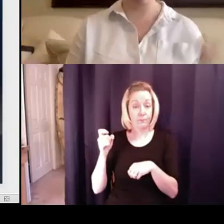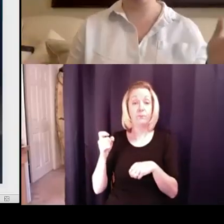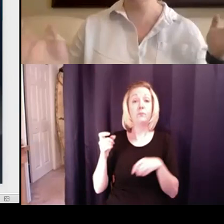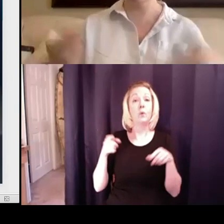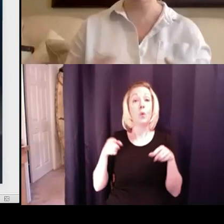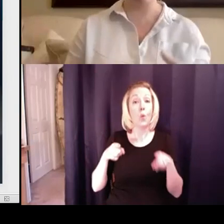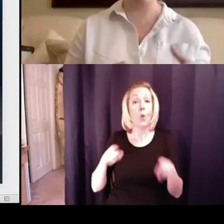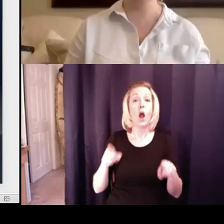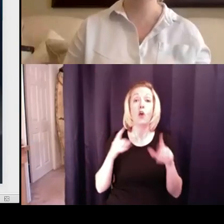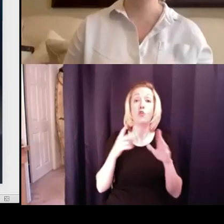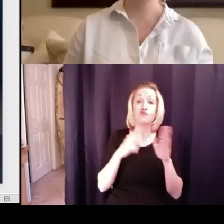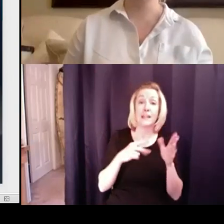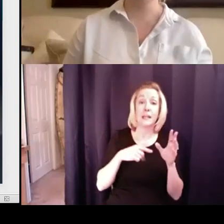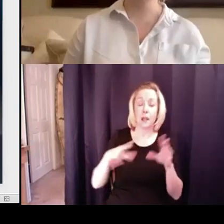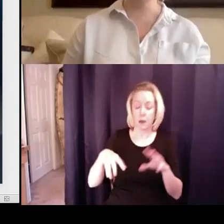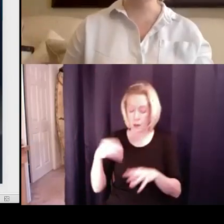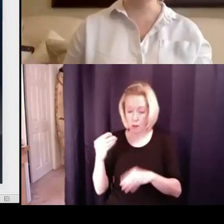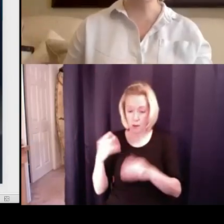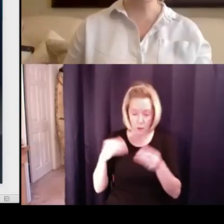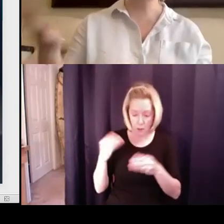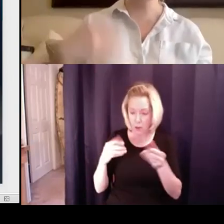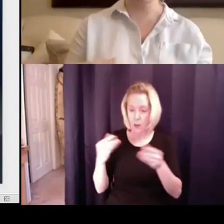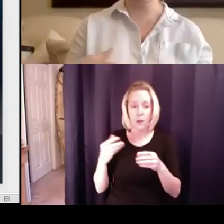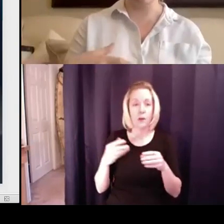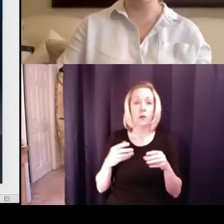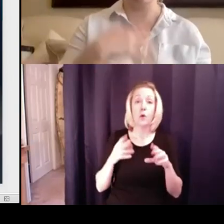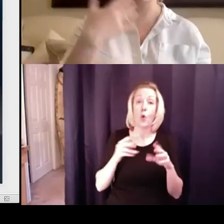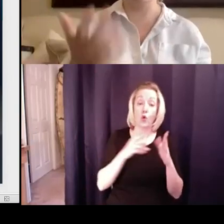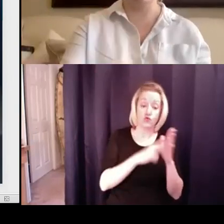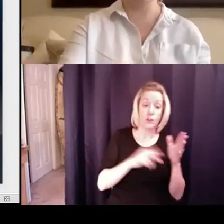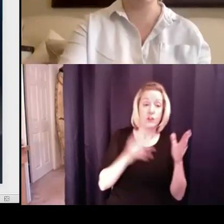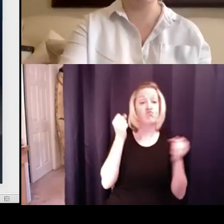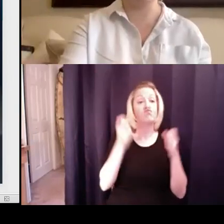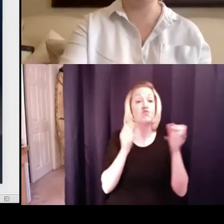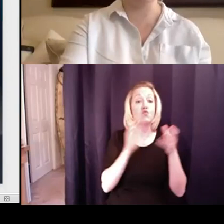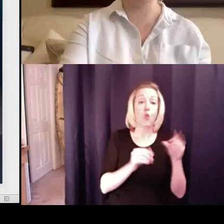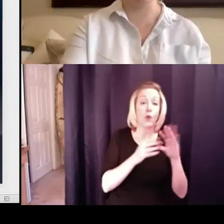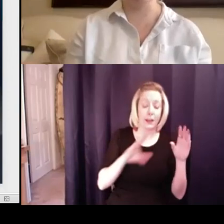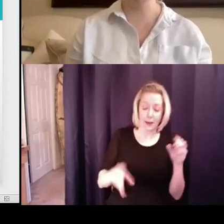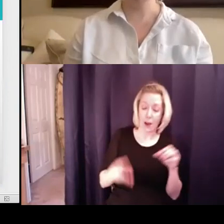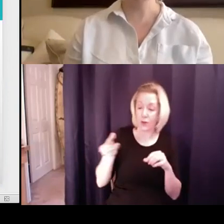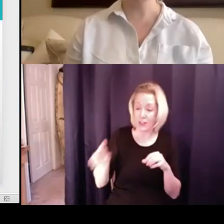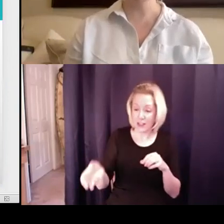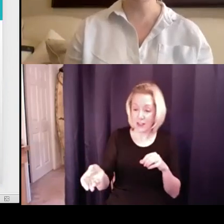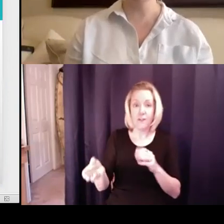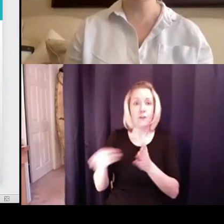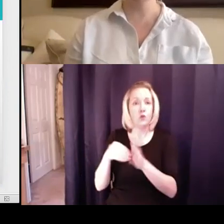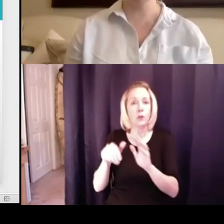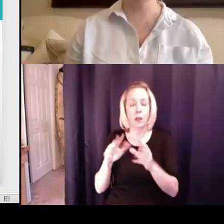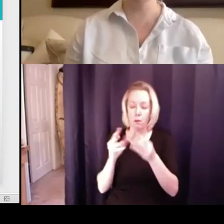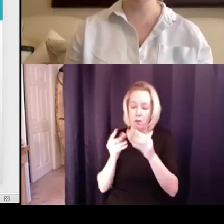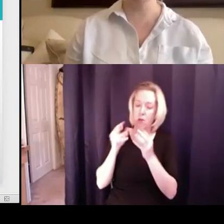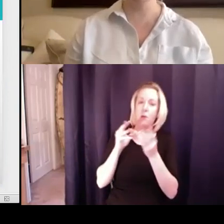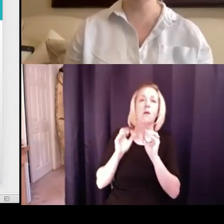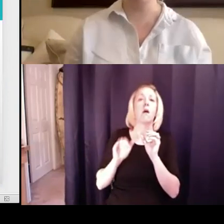them in a box, put them in a bag. And as you read the story, you could take the item out and let your child explore it.